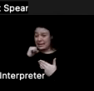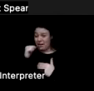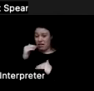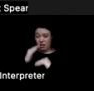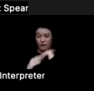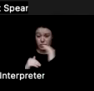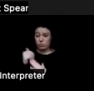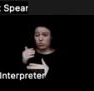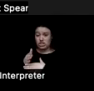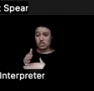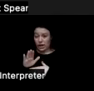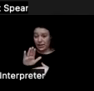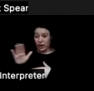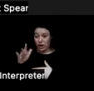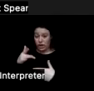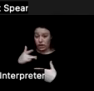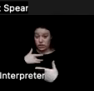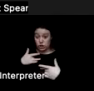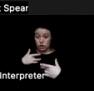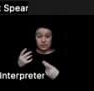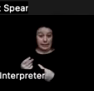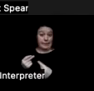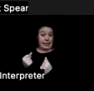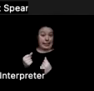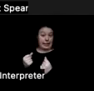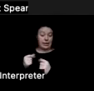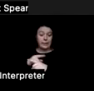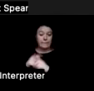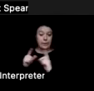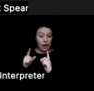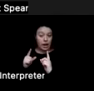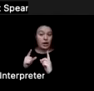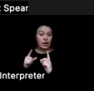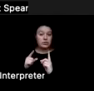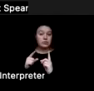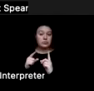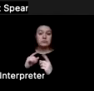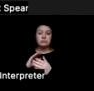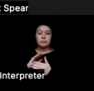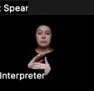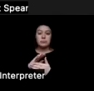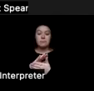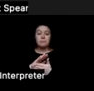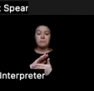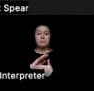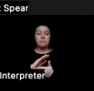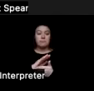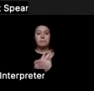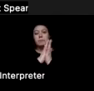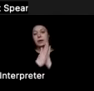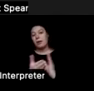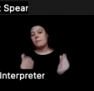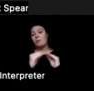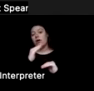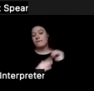their concerns right off the bat, but they might feel comfortable getting to it when they're having a broader discussion about their overall